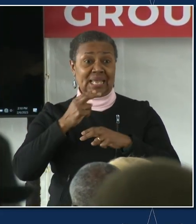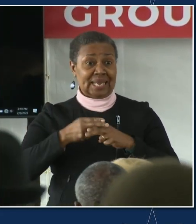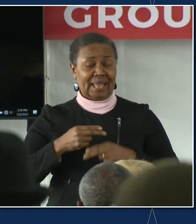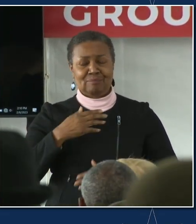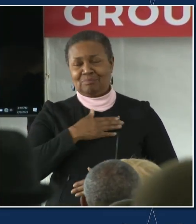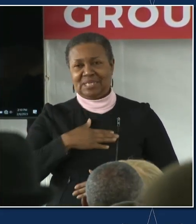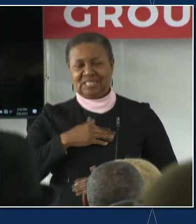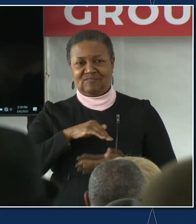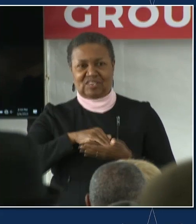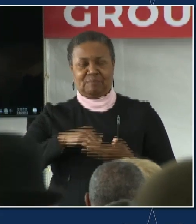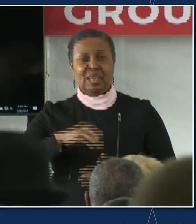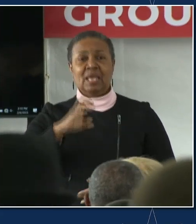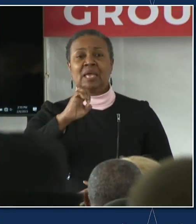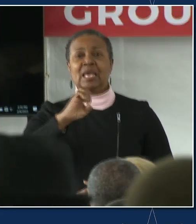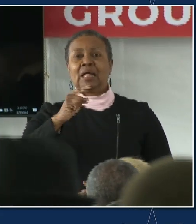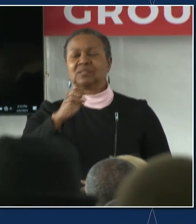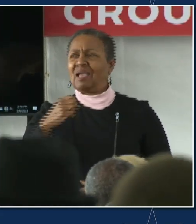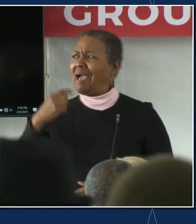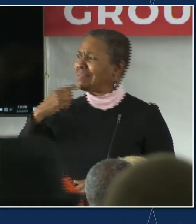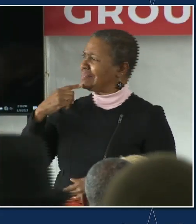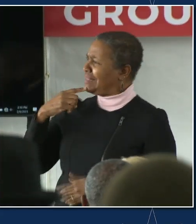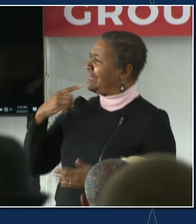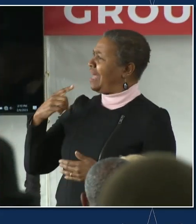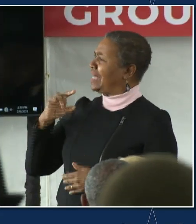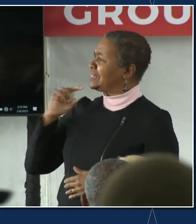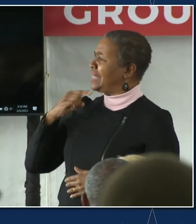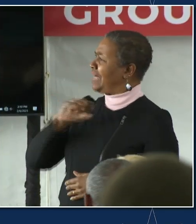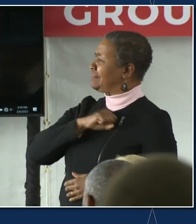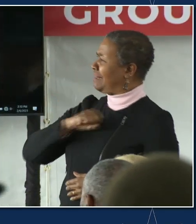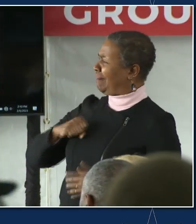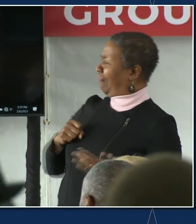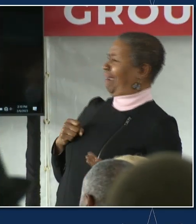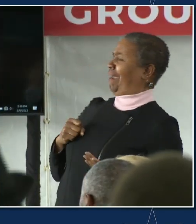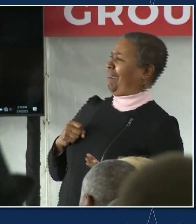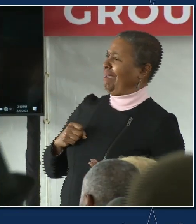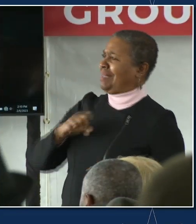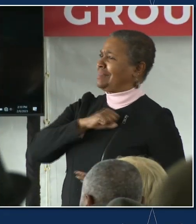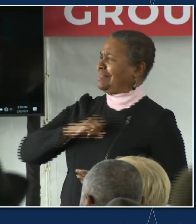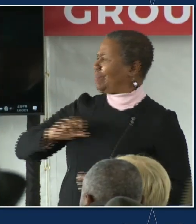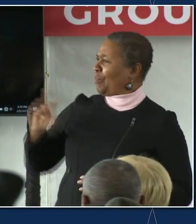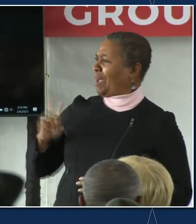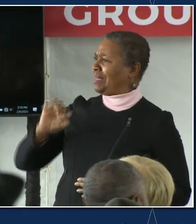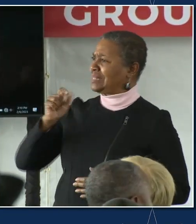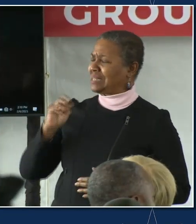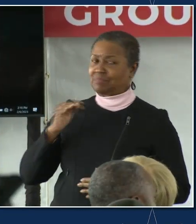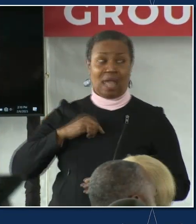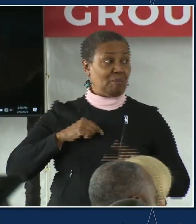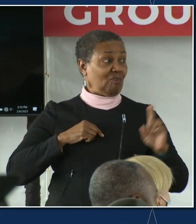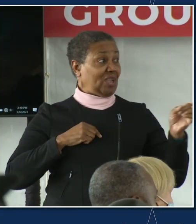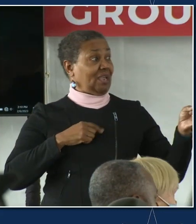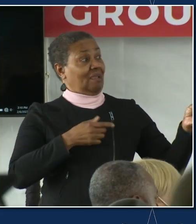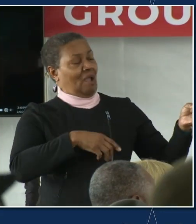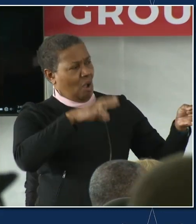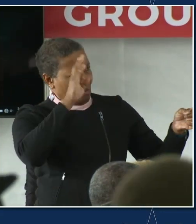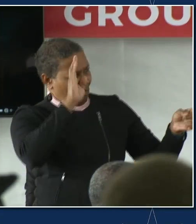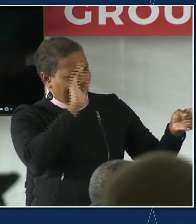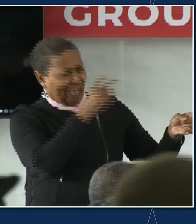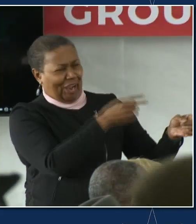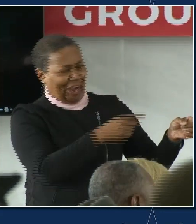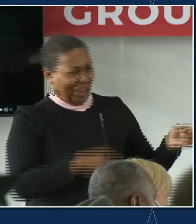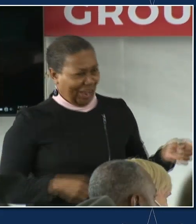else, please forgive me. I said Senator. Where's Senator Sims? I'm over here. Where you at? See, you